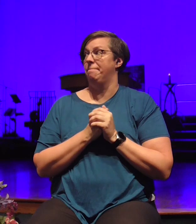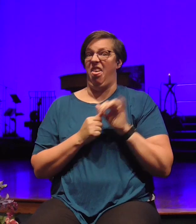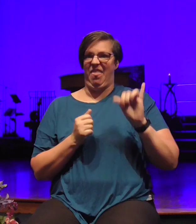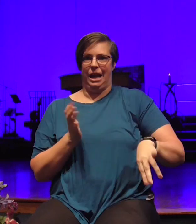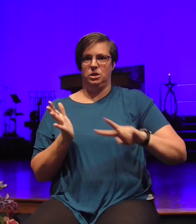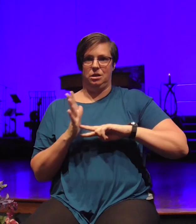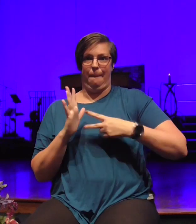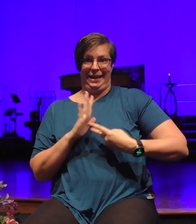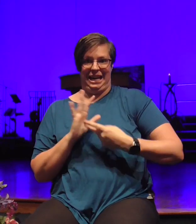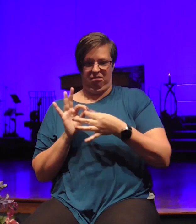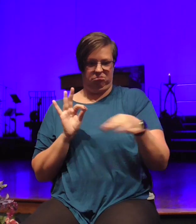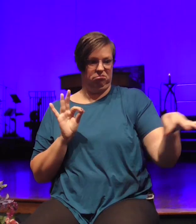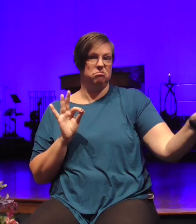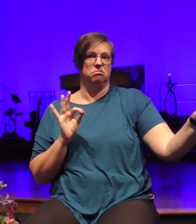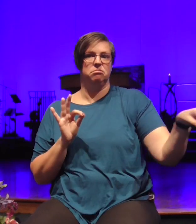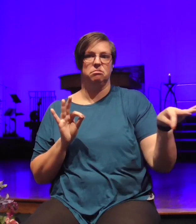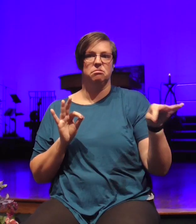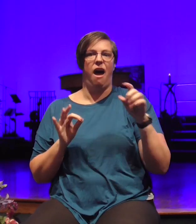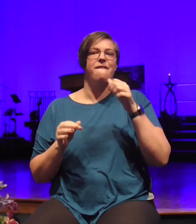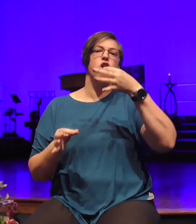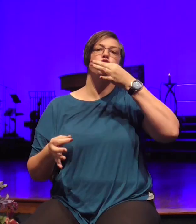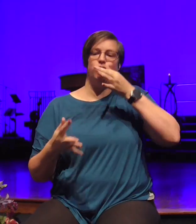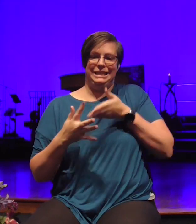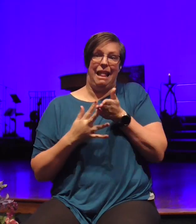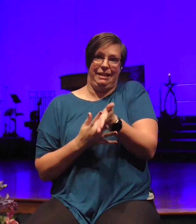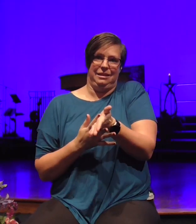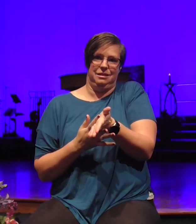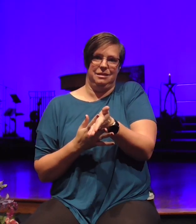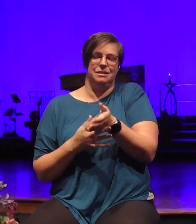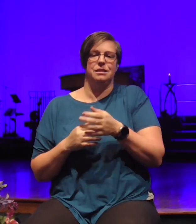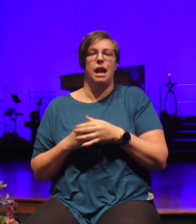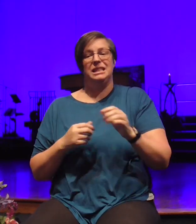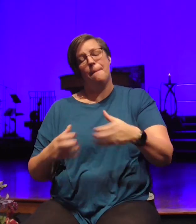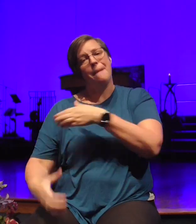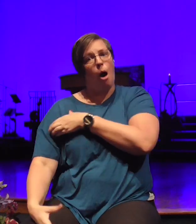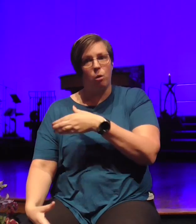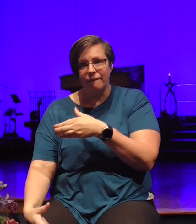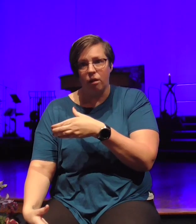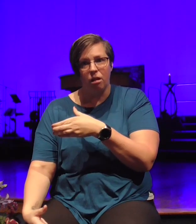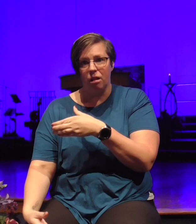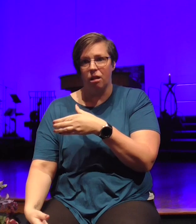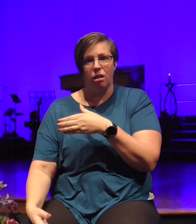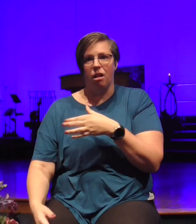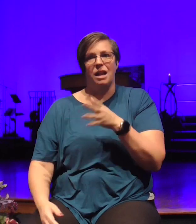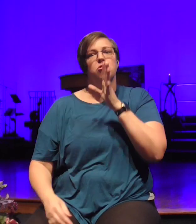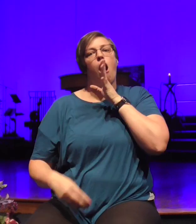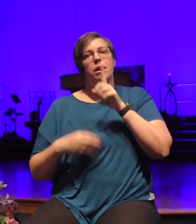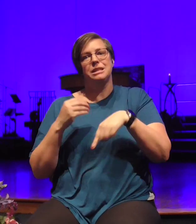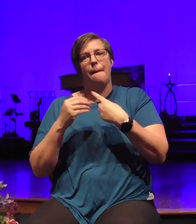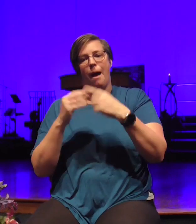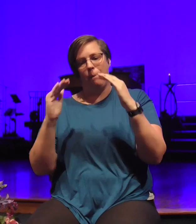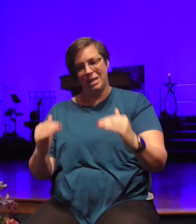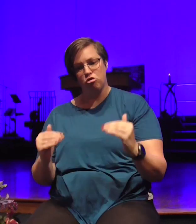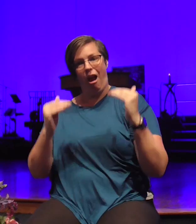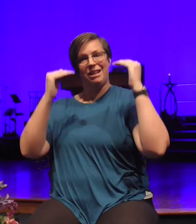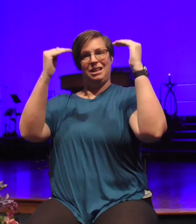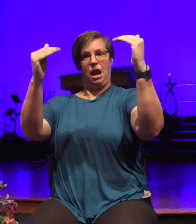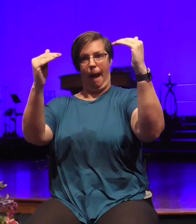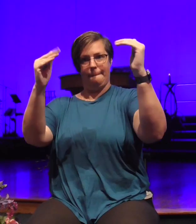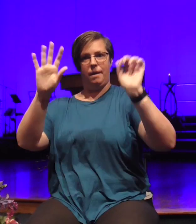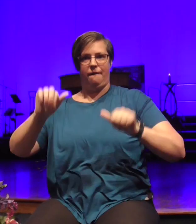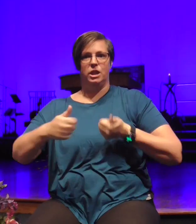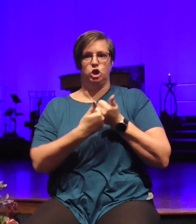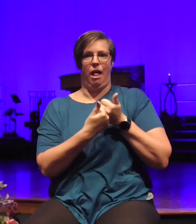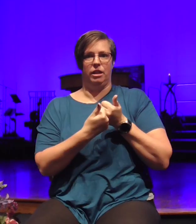resilience. Powerful, powerful resilience that it talks about being able to rise up out of our